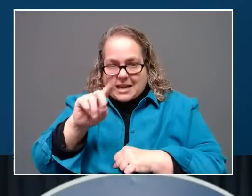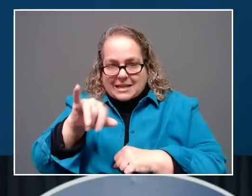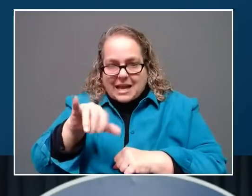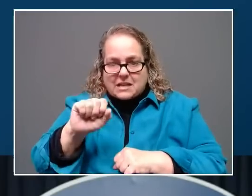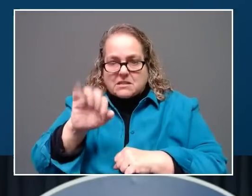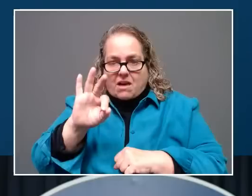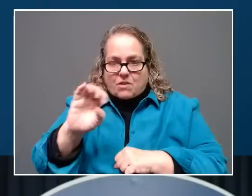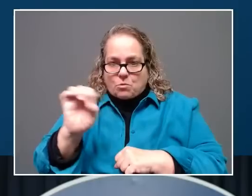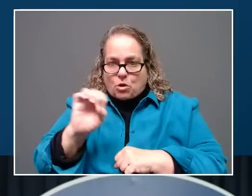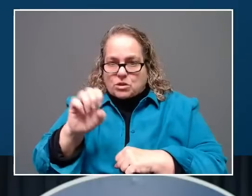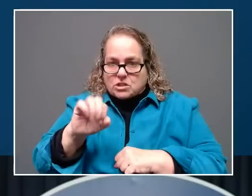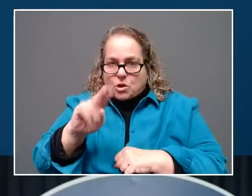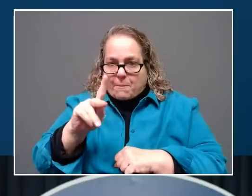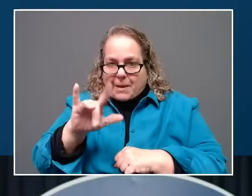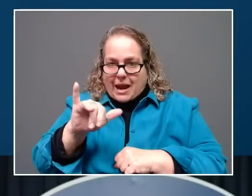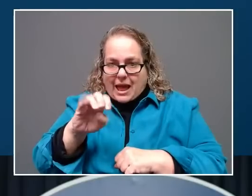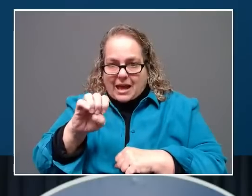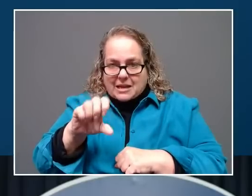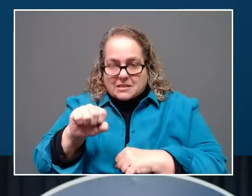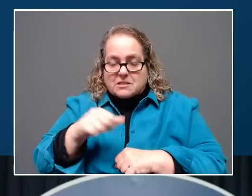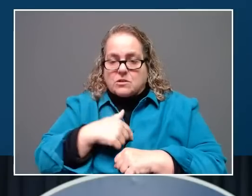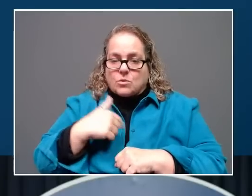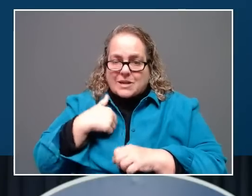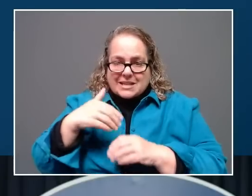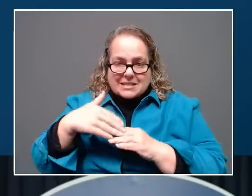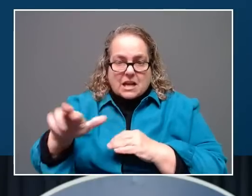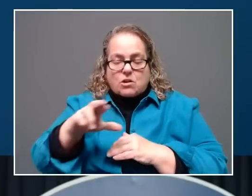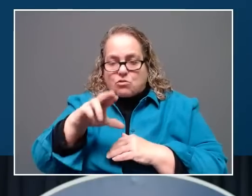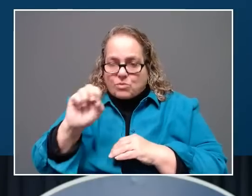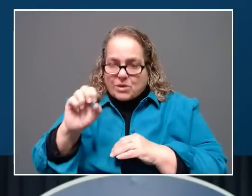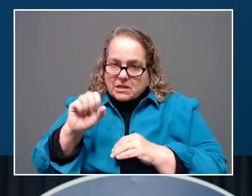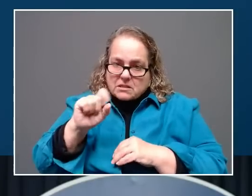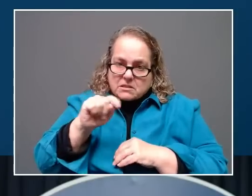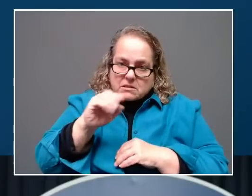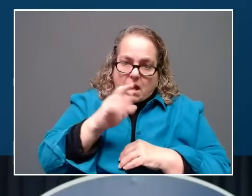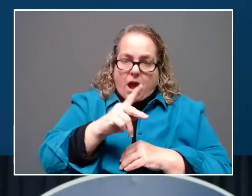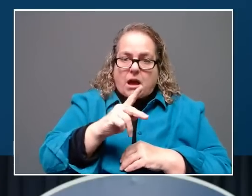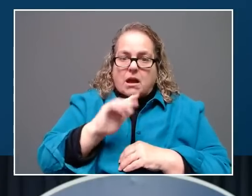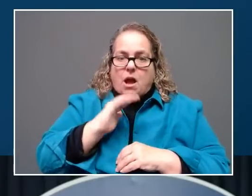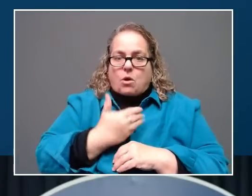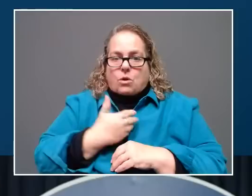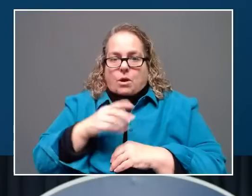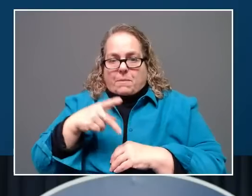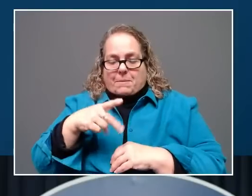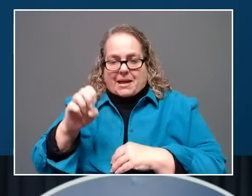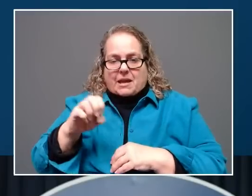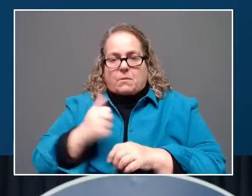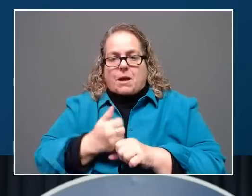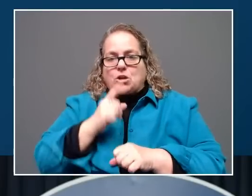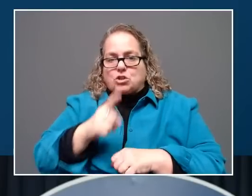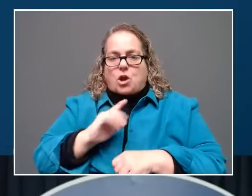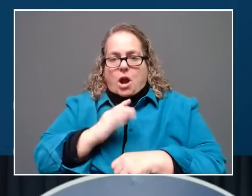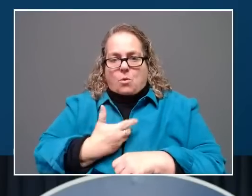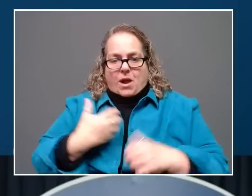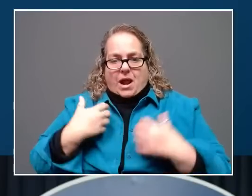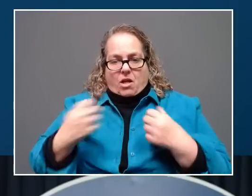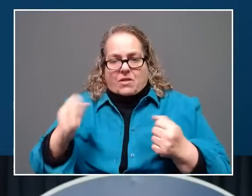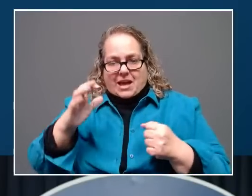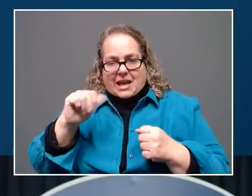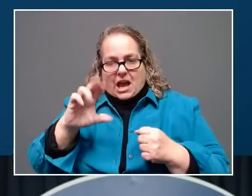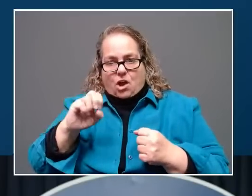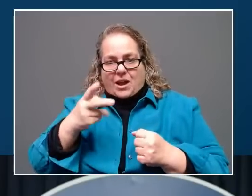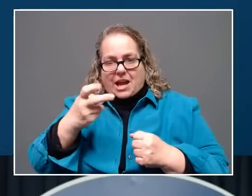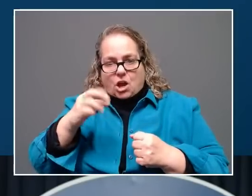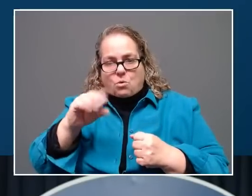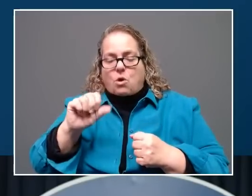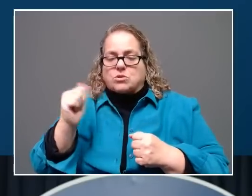We have sent that out over and over and restocked it. That ensures our healthcare heroes and others in long-term care, when the